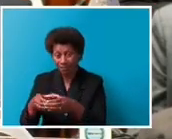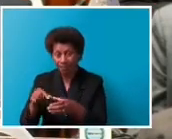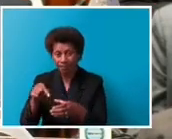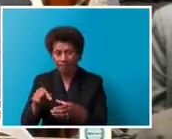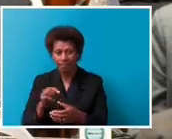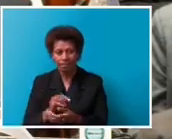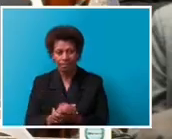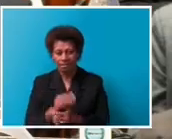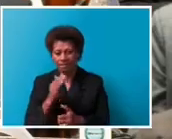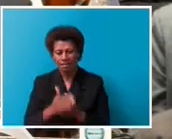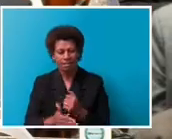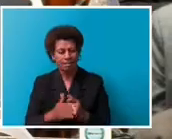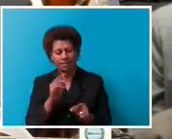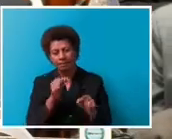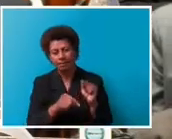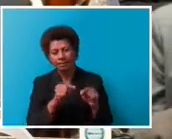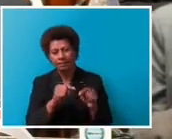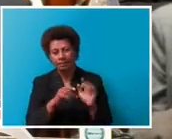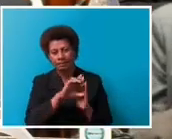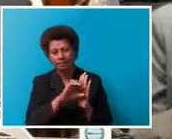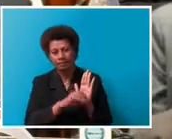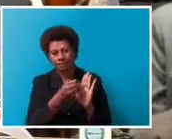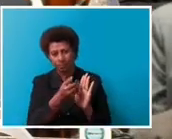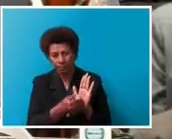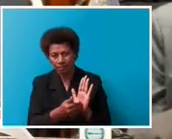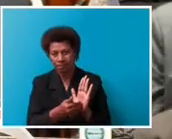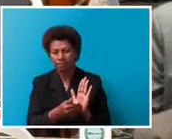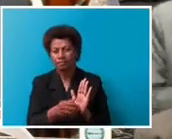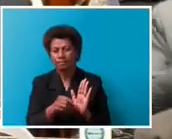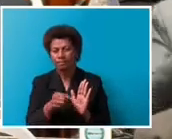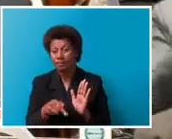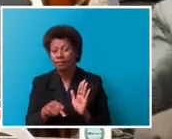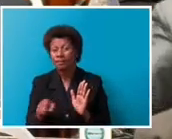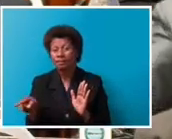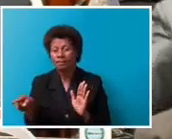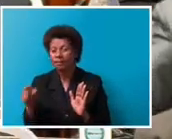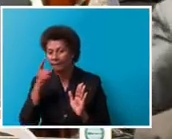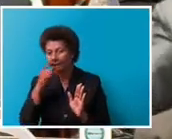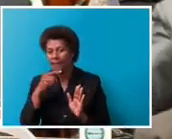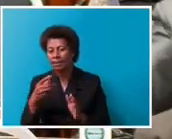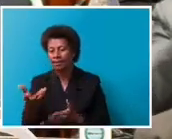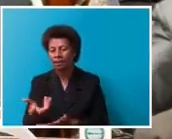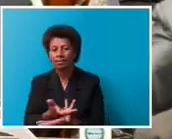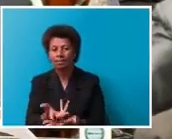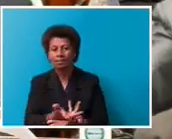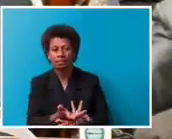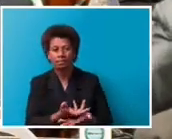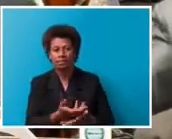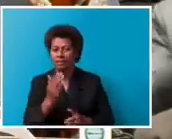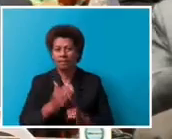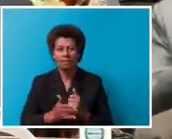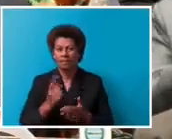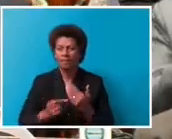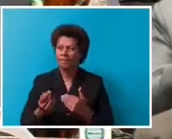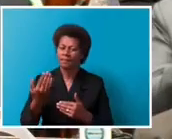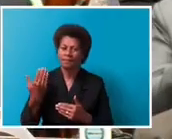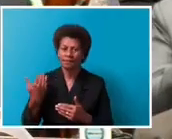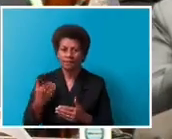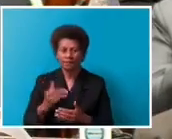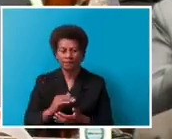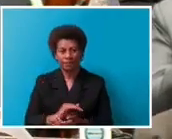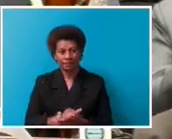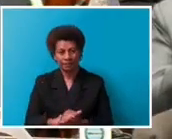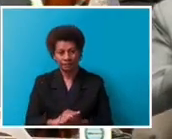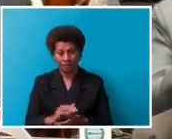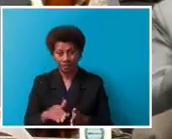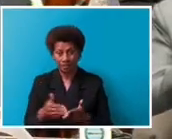new constitution because the comprehensive review report was product of a widespread consultation never done before. Mr. Speaker, this